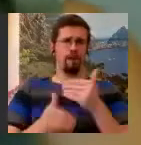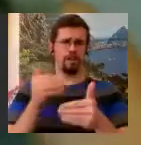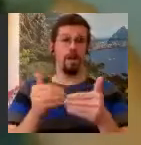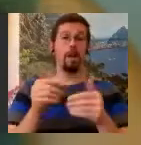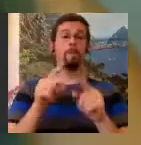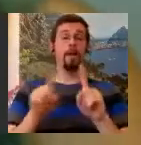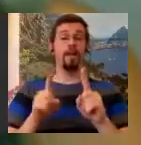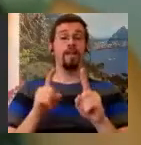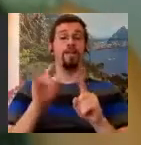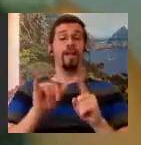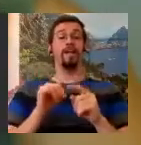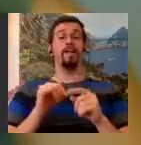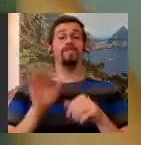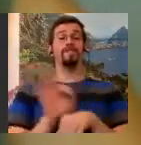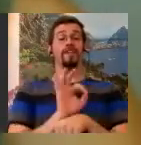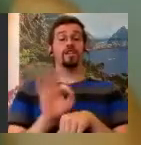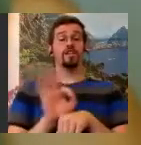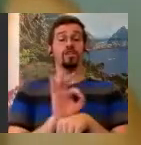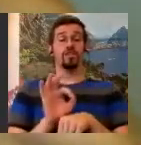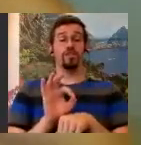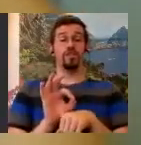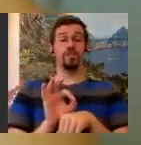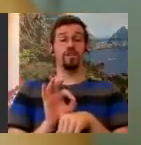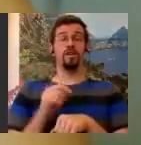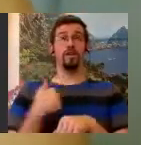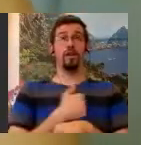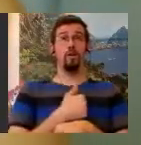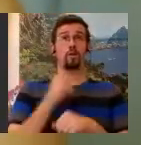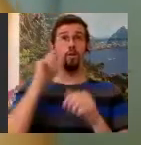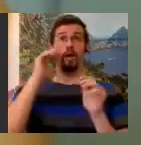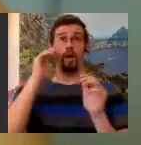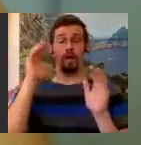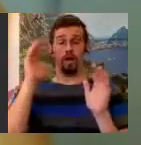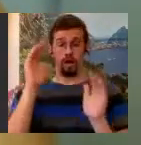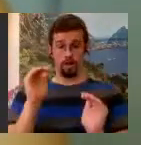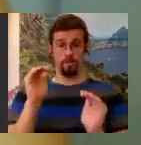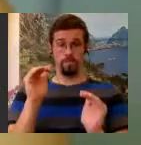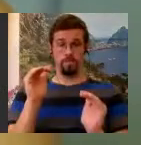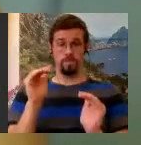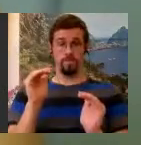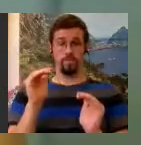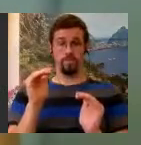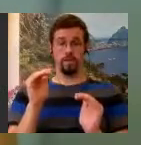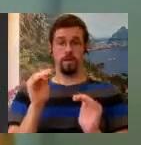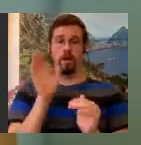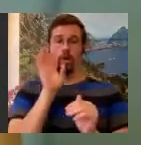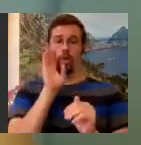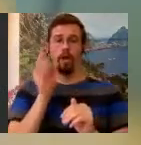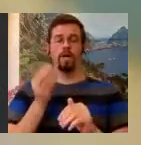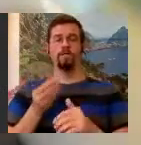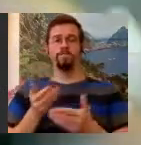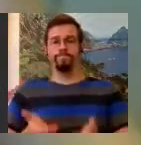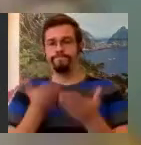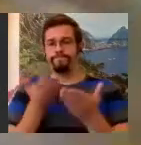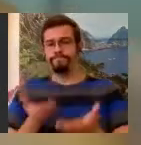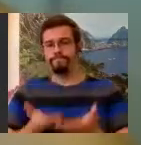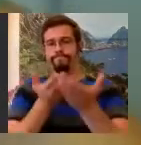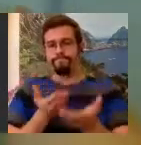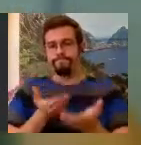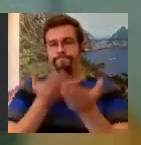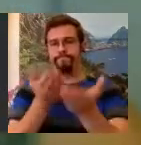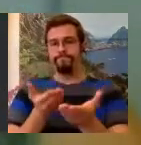text functionality that we offer with the hints, with the hinting zone, may be